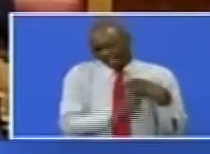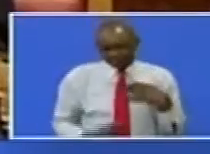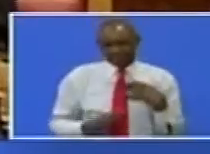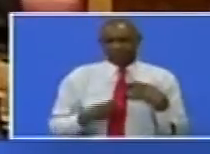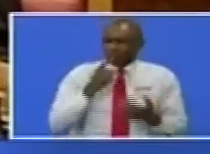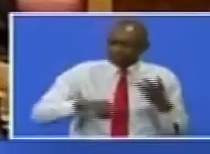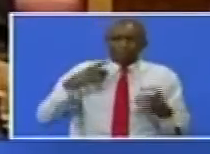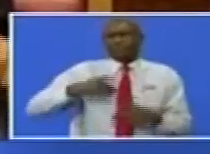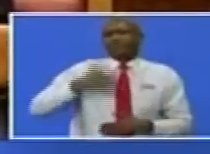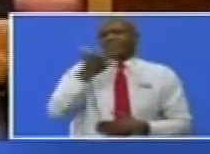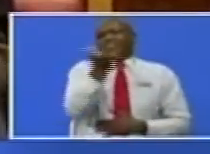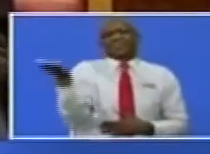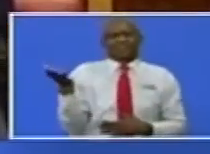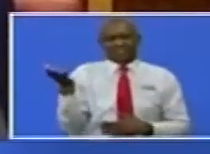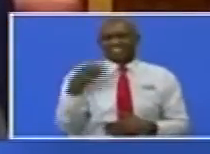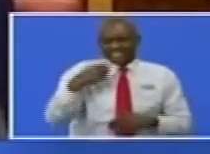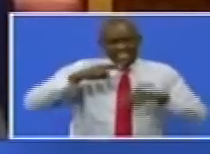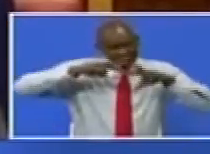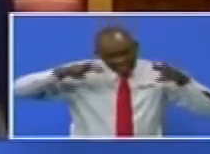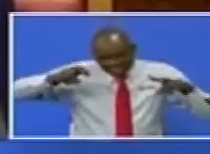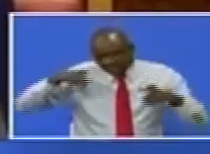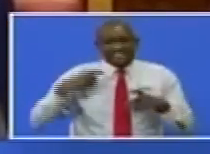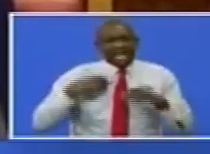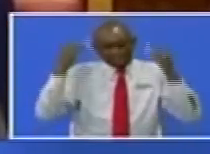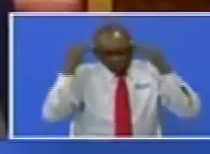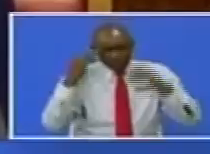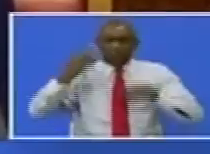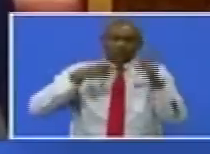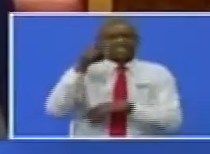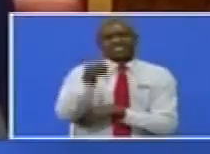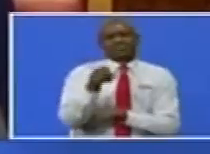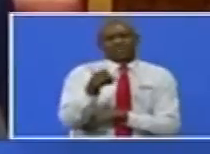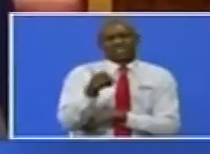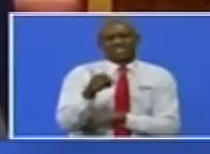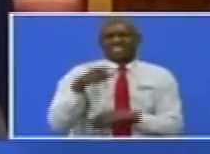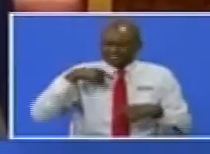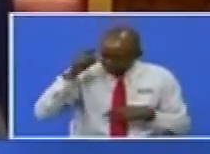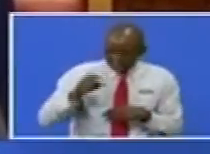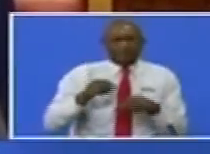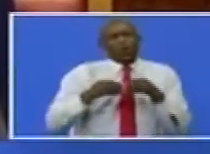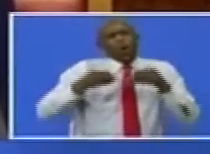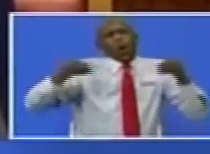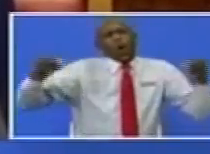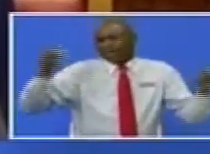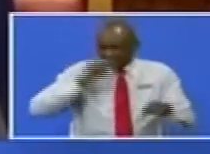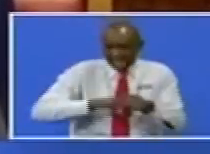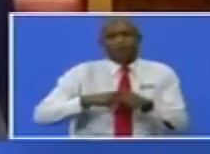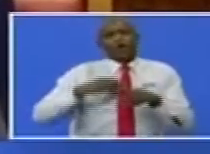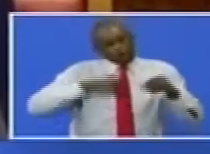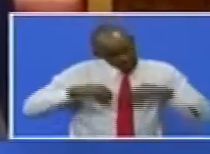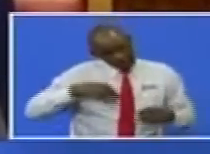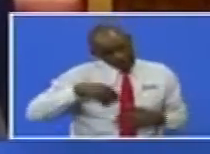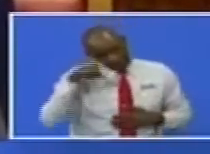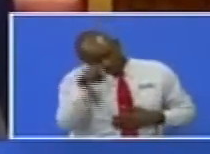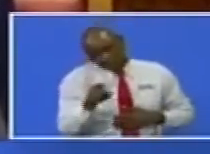feel that investigative and court processes have been manipulated by the corrupt in order